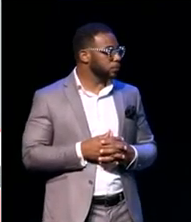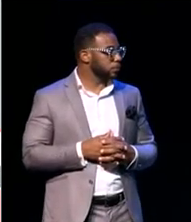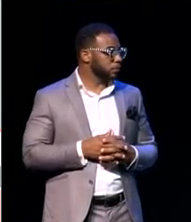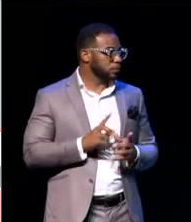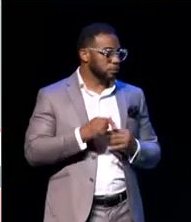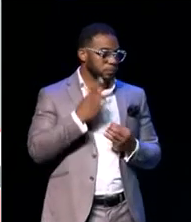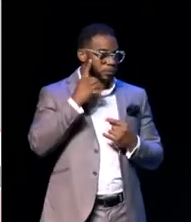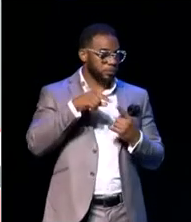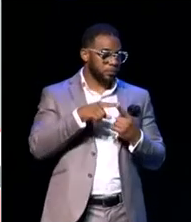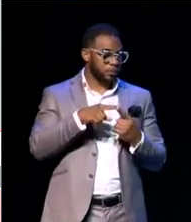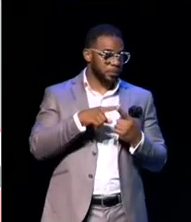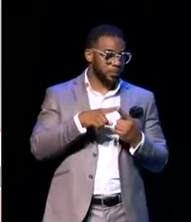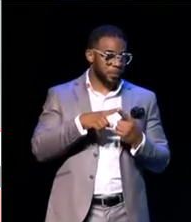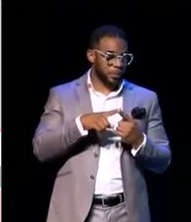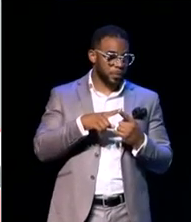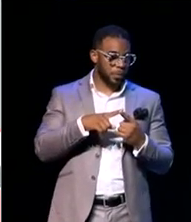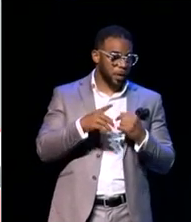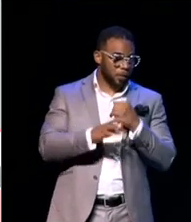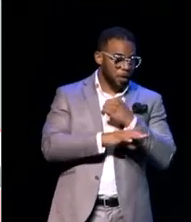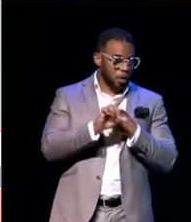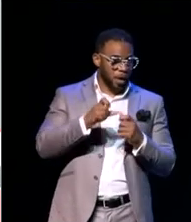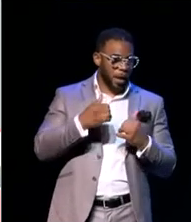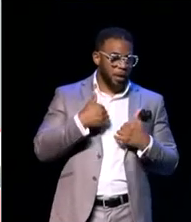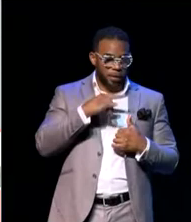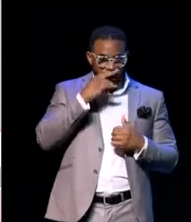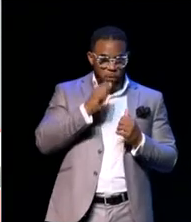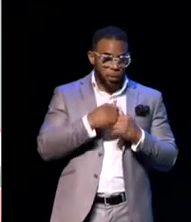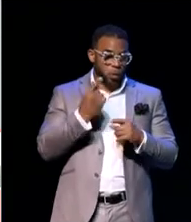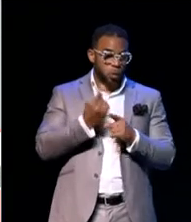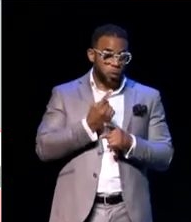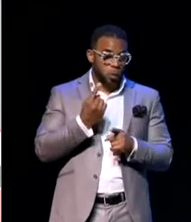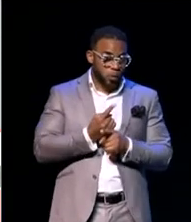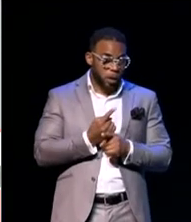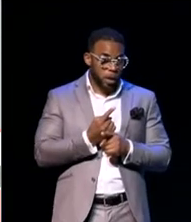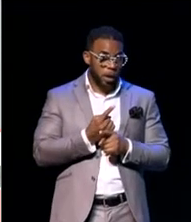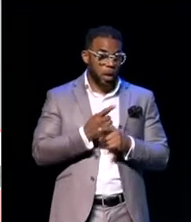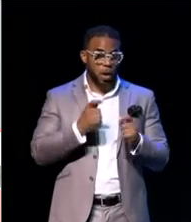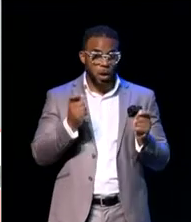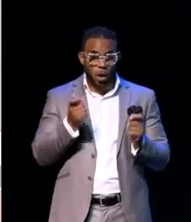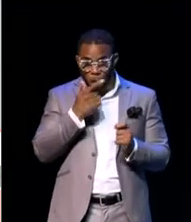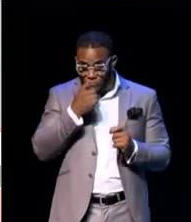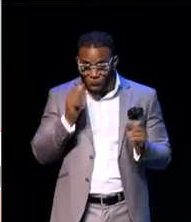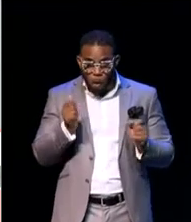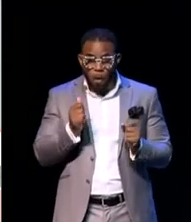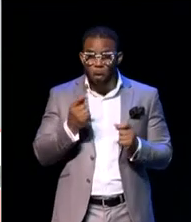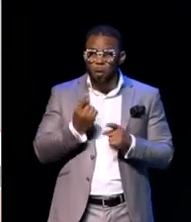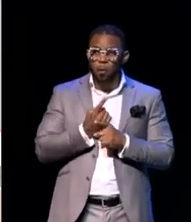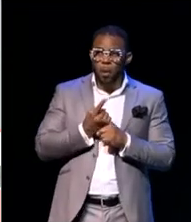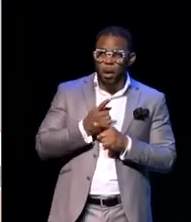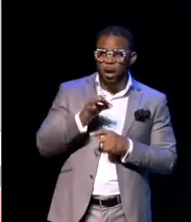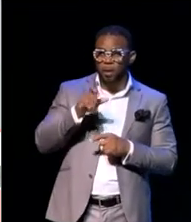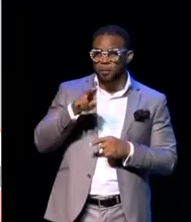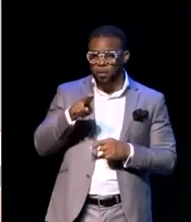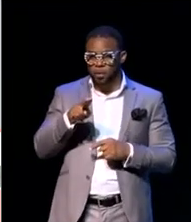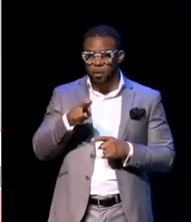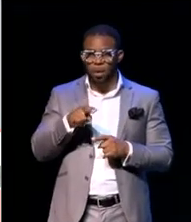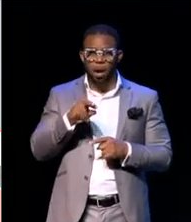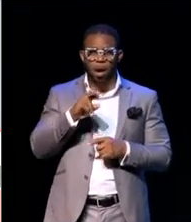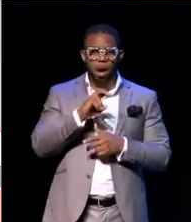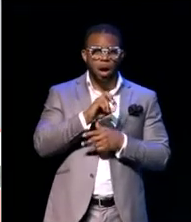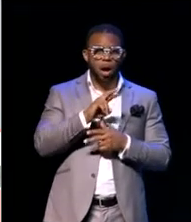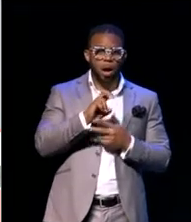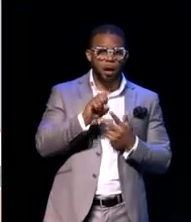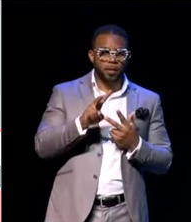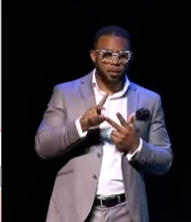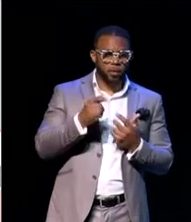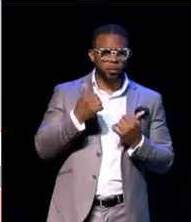But when you think about the fall, so now you start having kids with regular colds, with flu, with RSV,